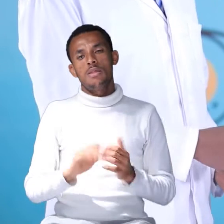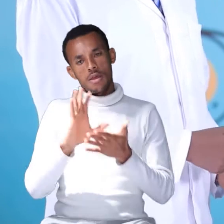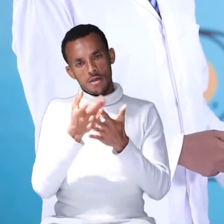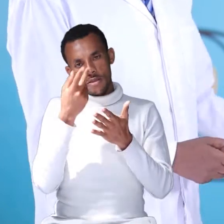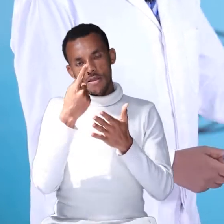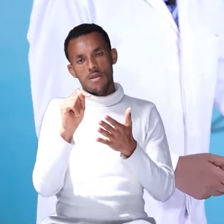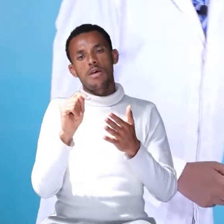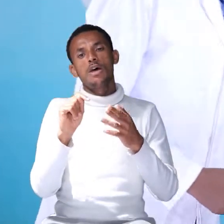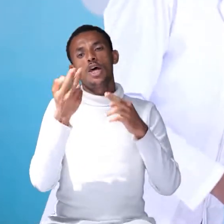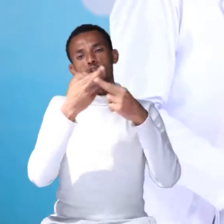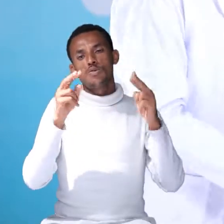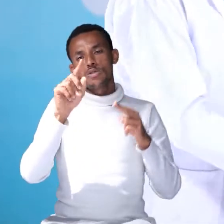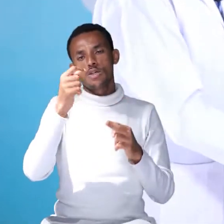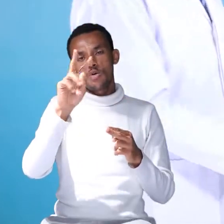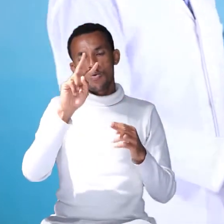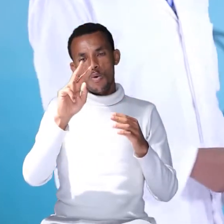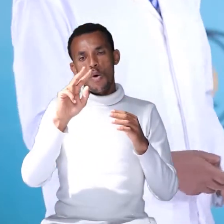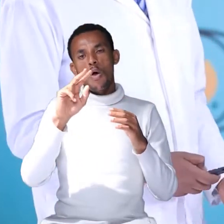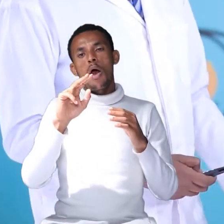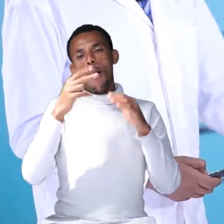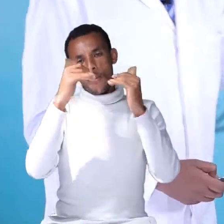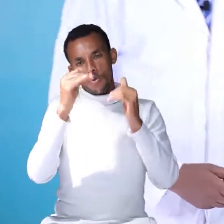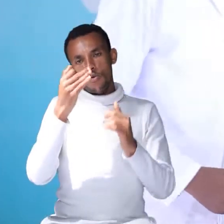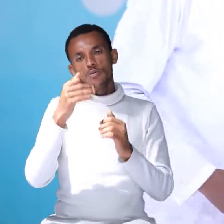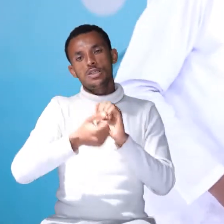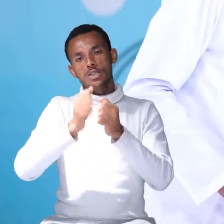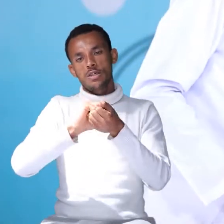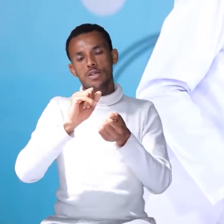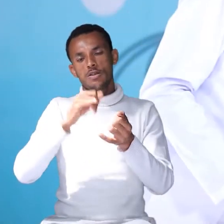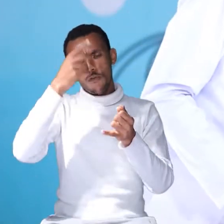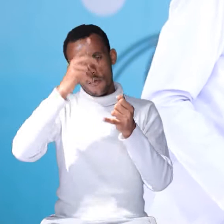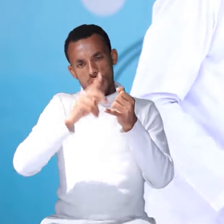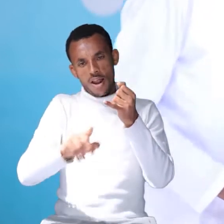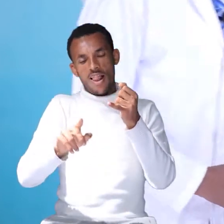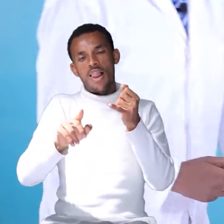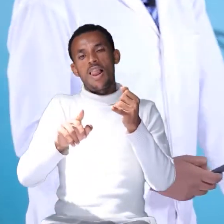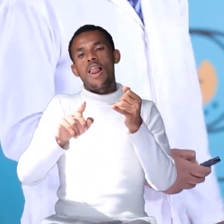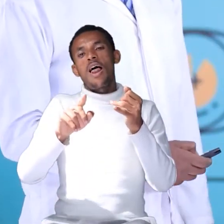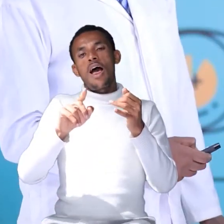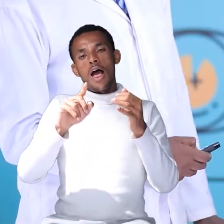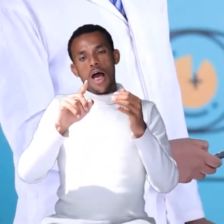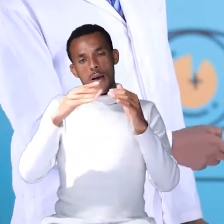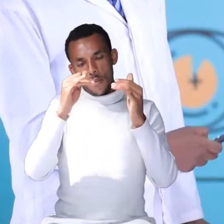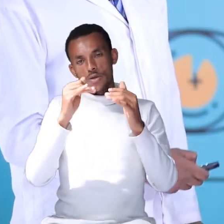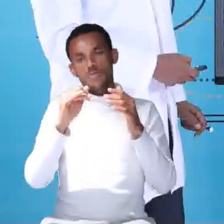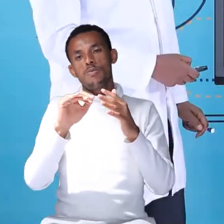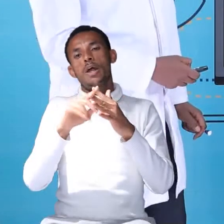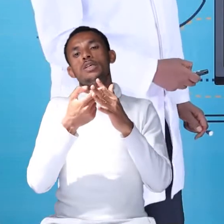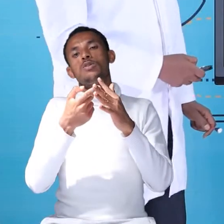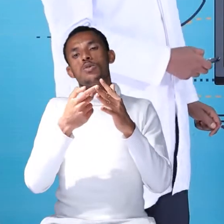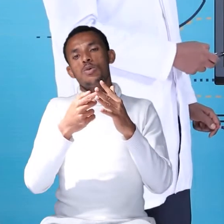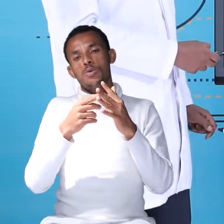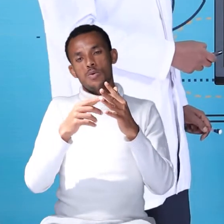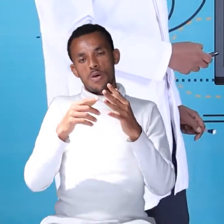two. Amount of change, when you say, it is final amount minus original amount, must be divided by